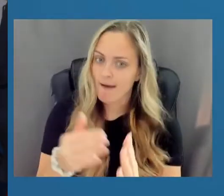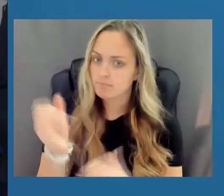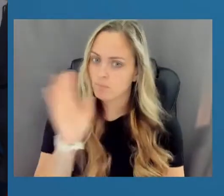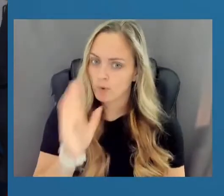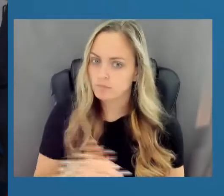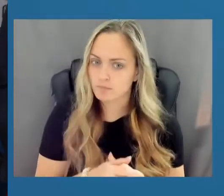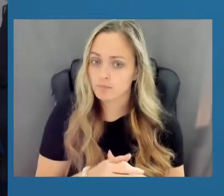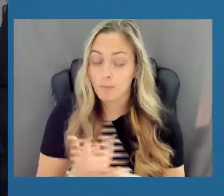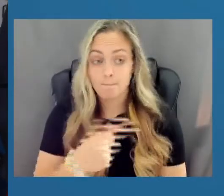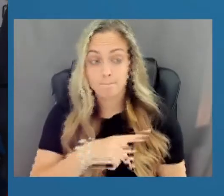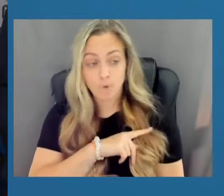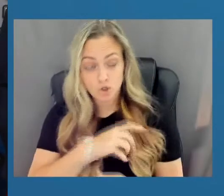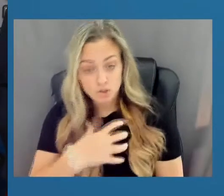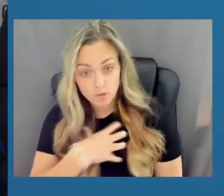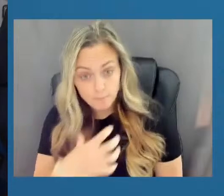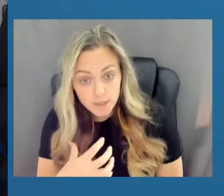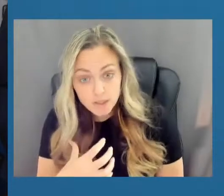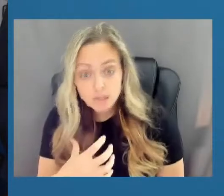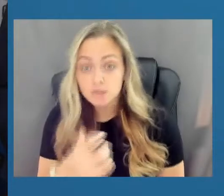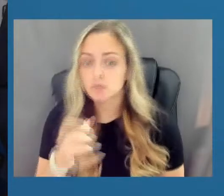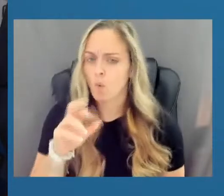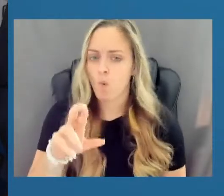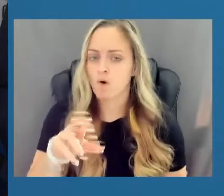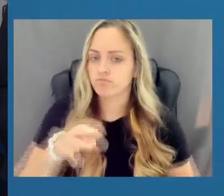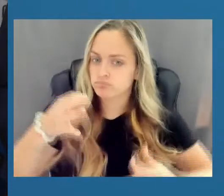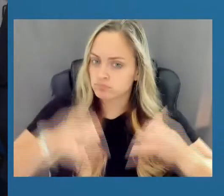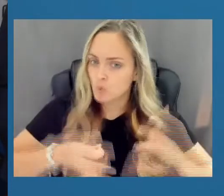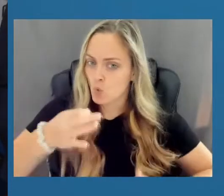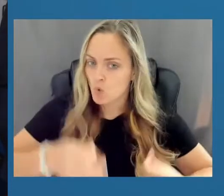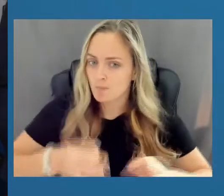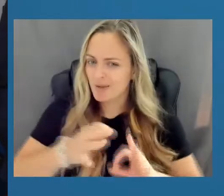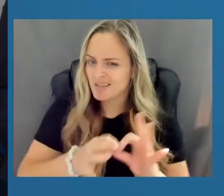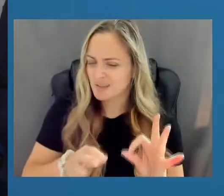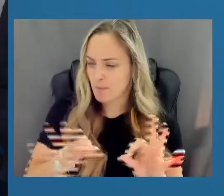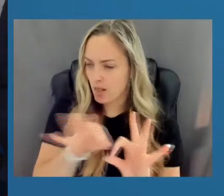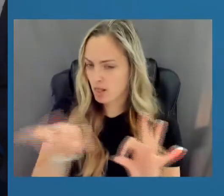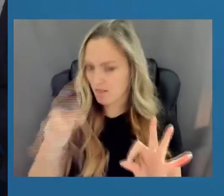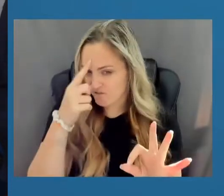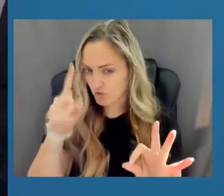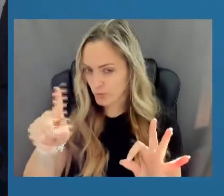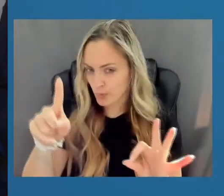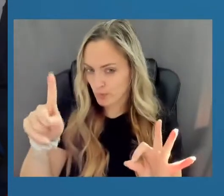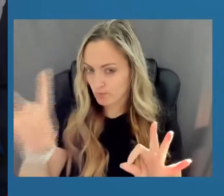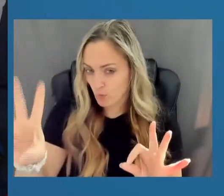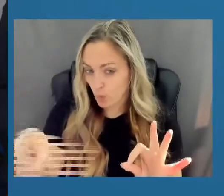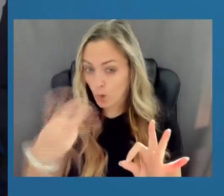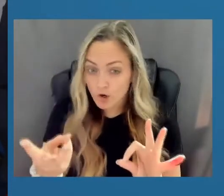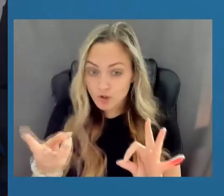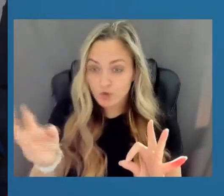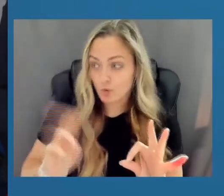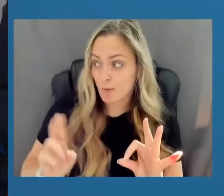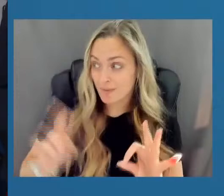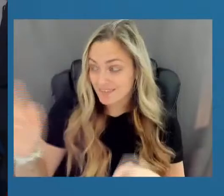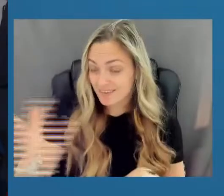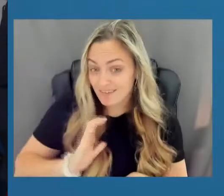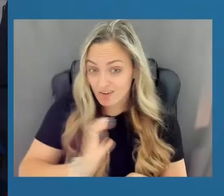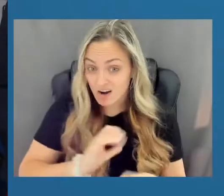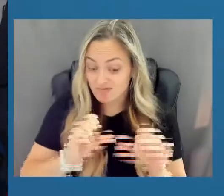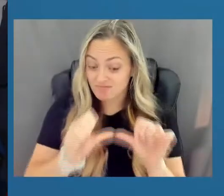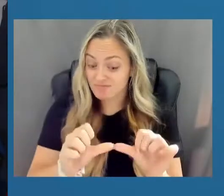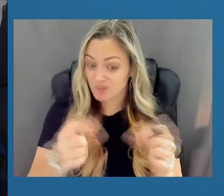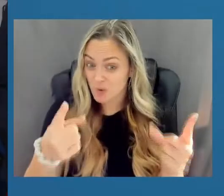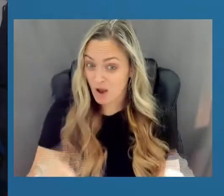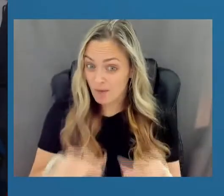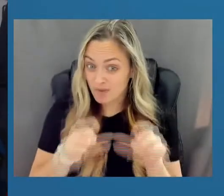or whether it's in court. So my simple message to Washington is this, and to the Republicans in Congress who are letting this all happen under